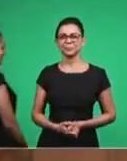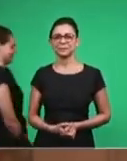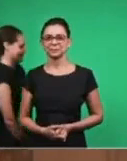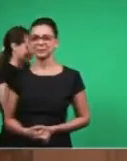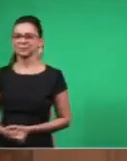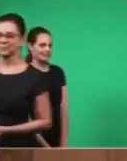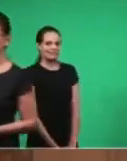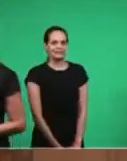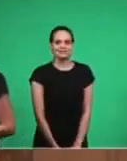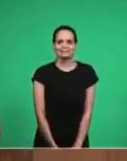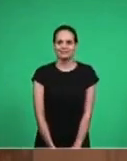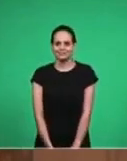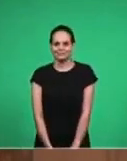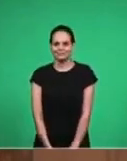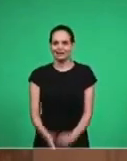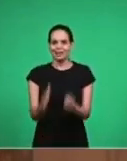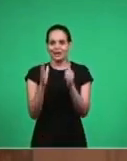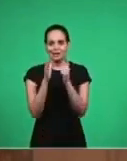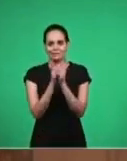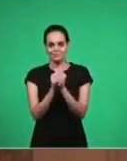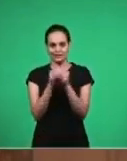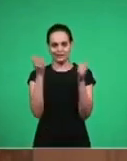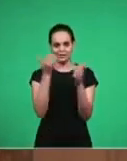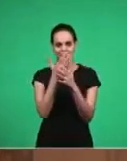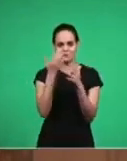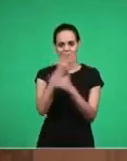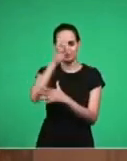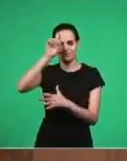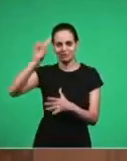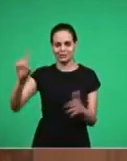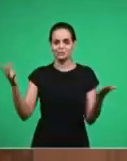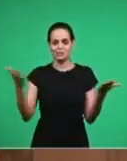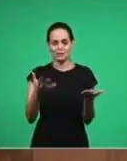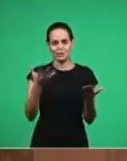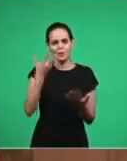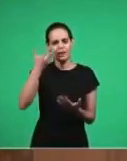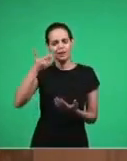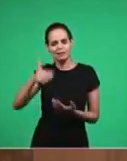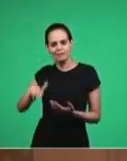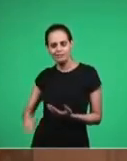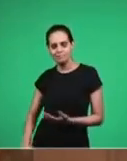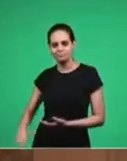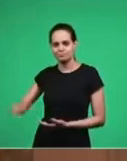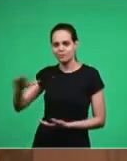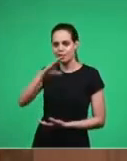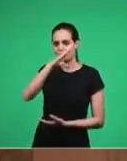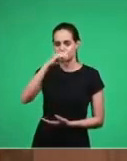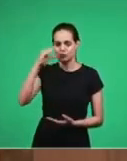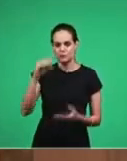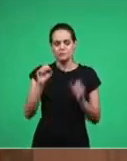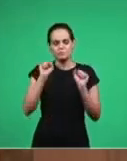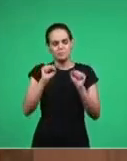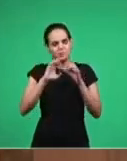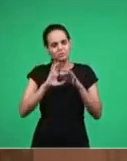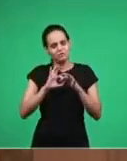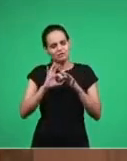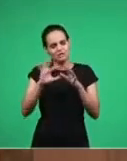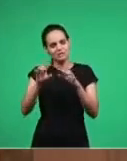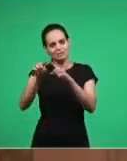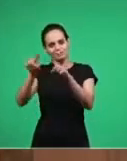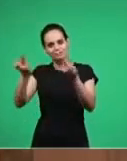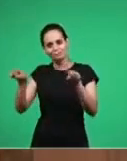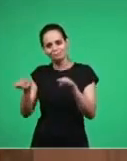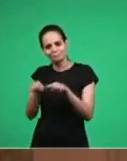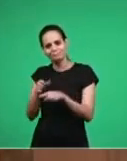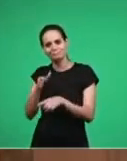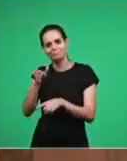Amen. Glory to God. Brethren, now our children, intermediates, adolescents can be released